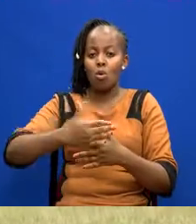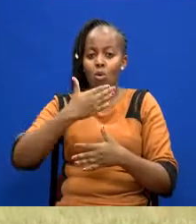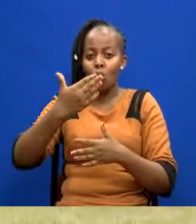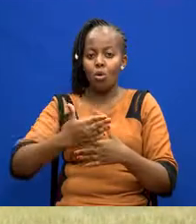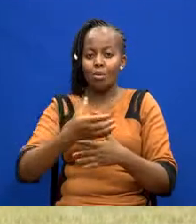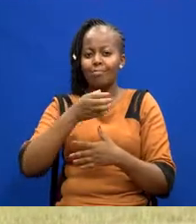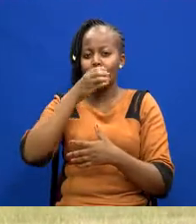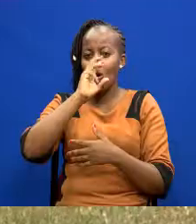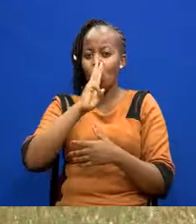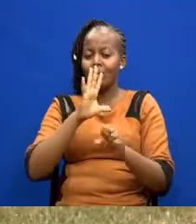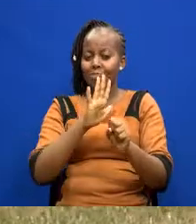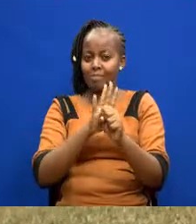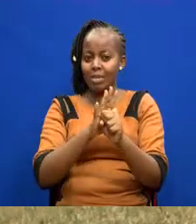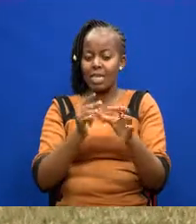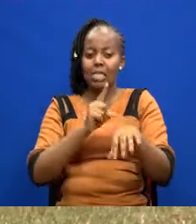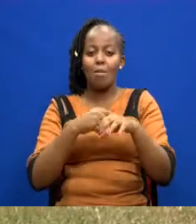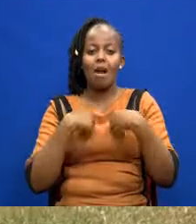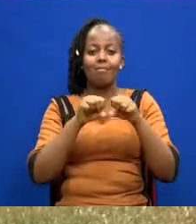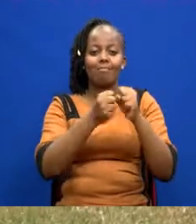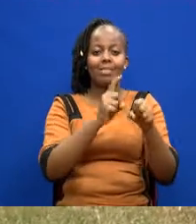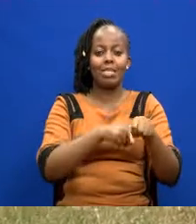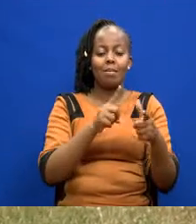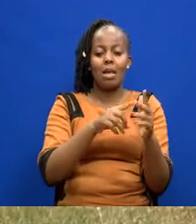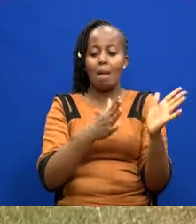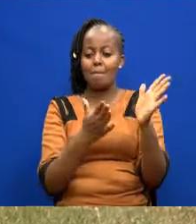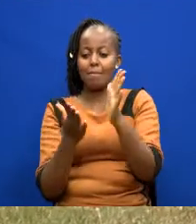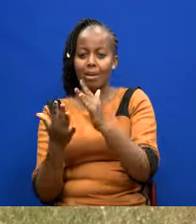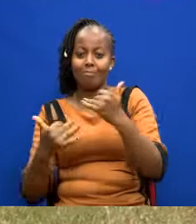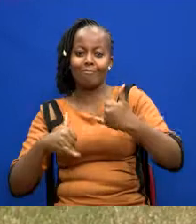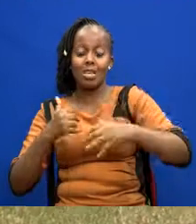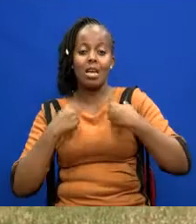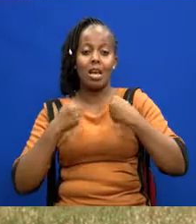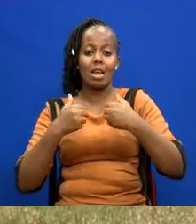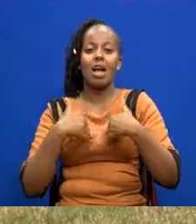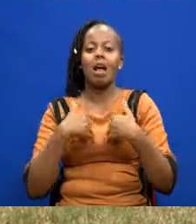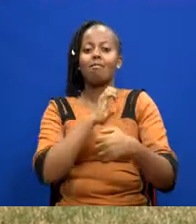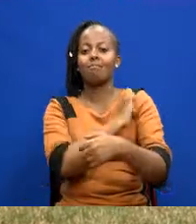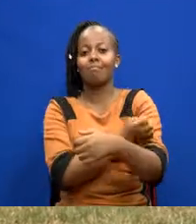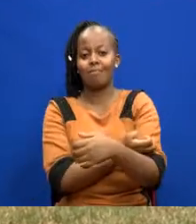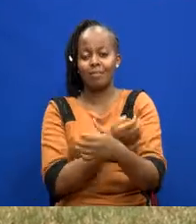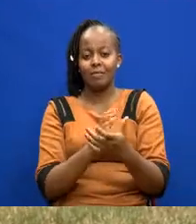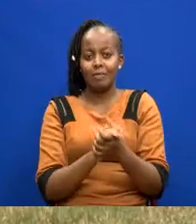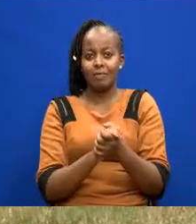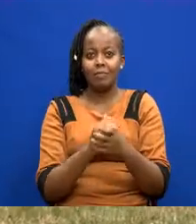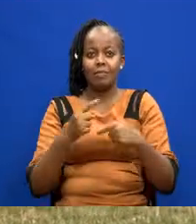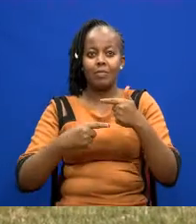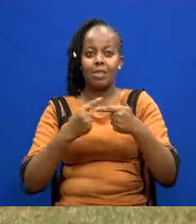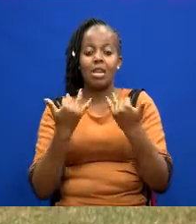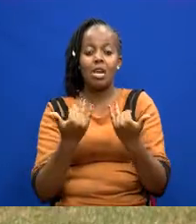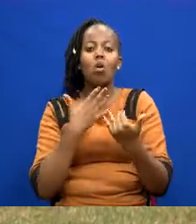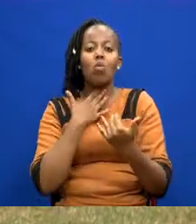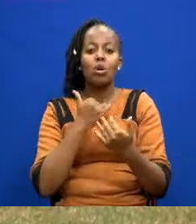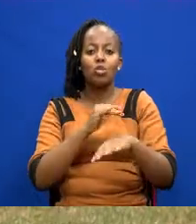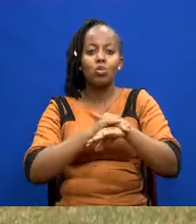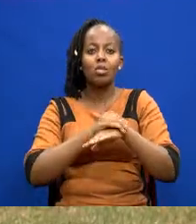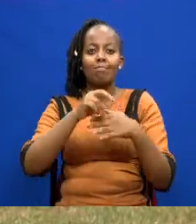always rehydrating when you have the break and get back replenished. Okay, moving on. We're now